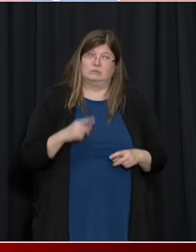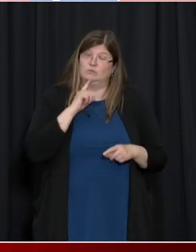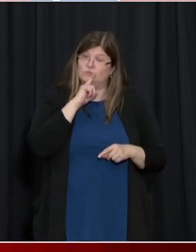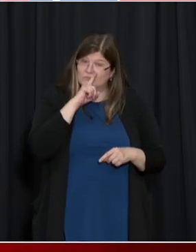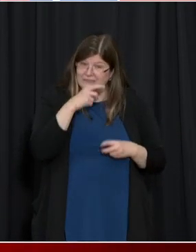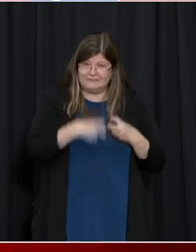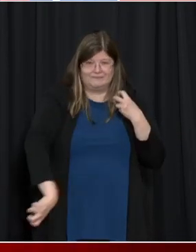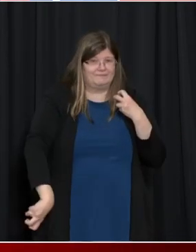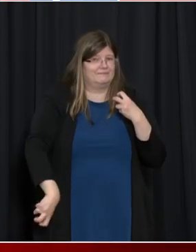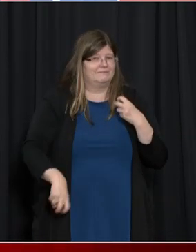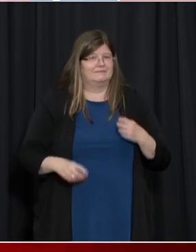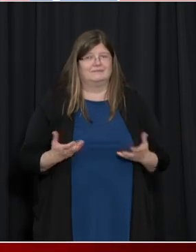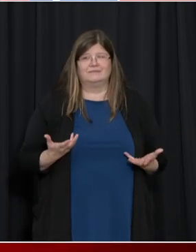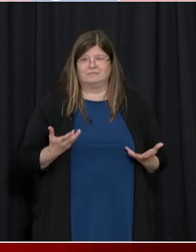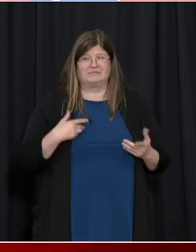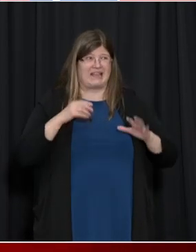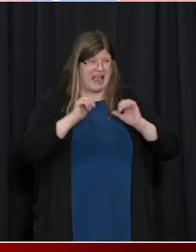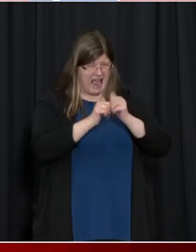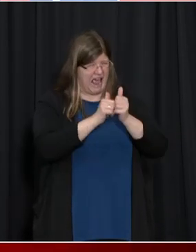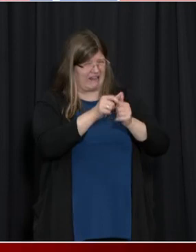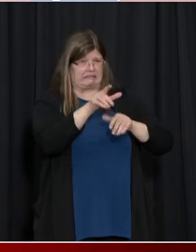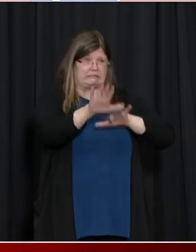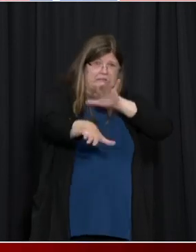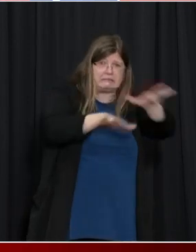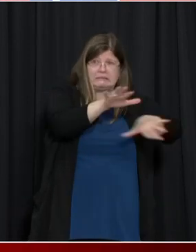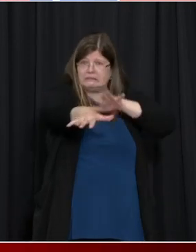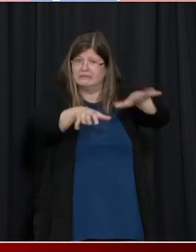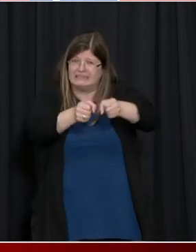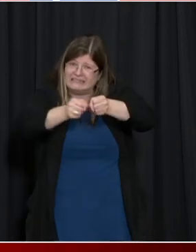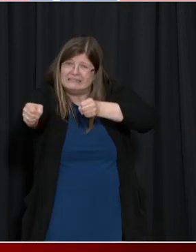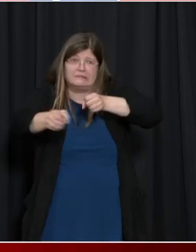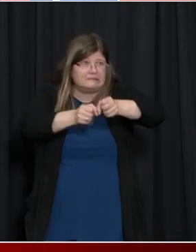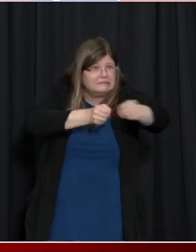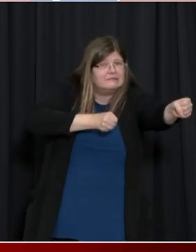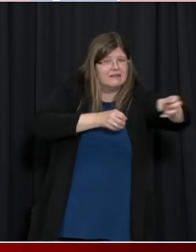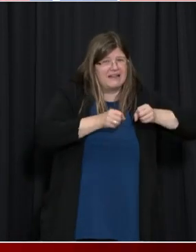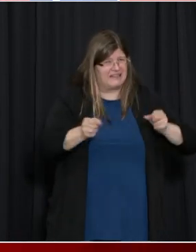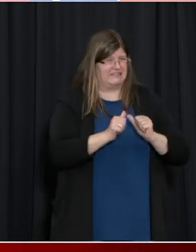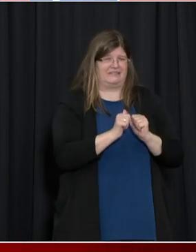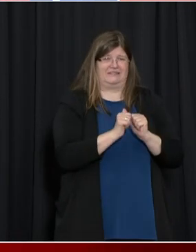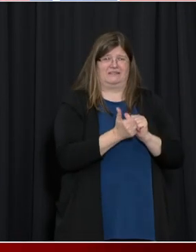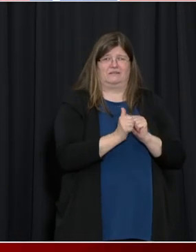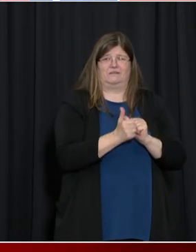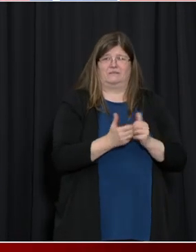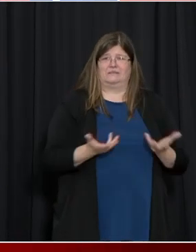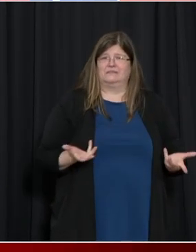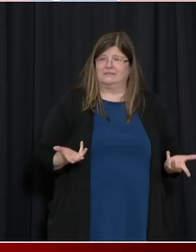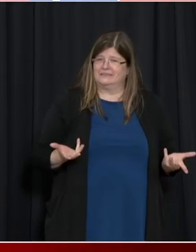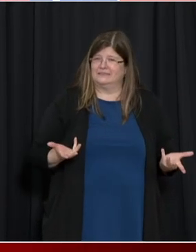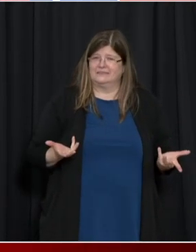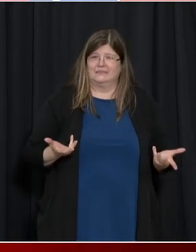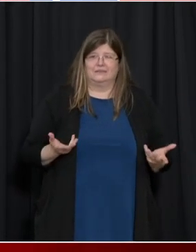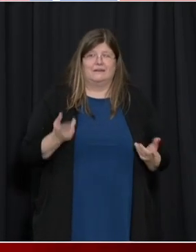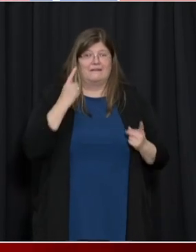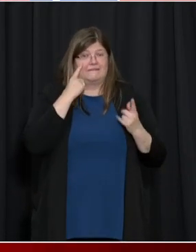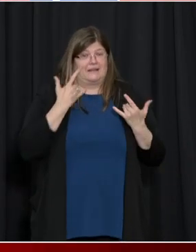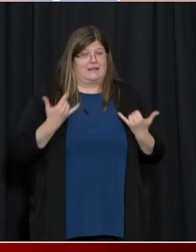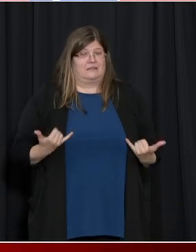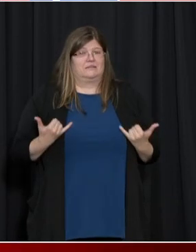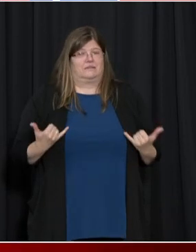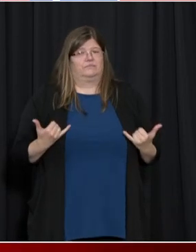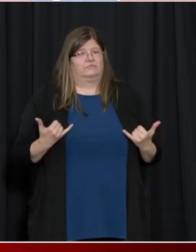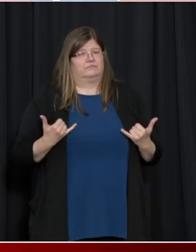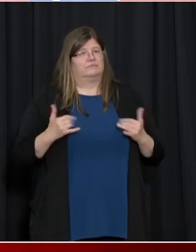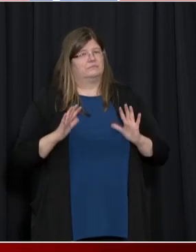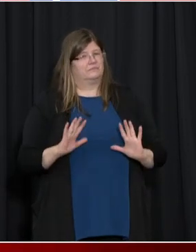social distancing around our pools. So at this point, we don't have a date where we can open pools for the summer. The